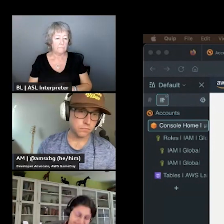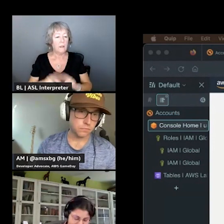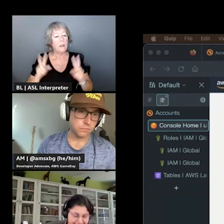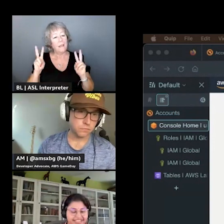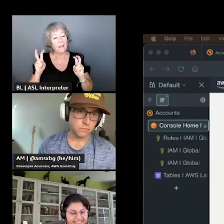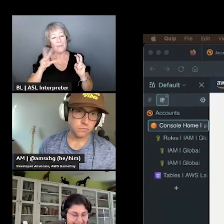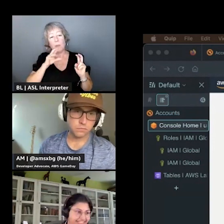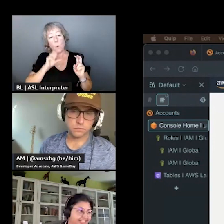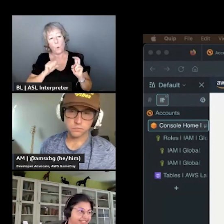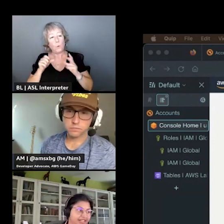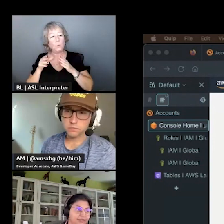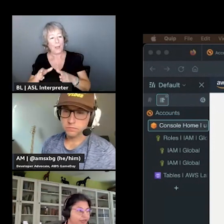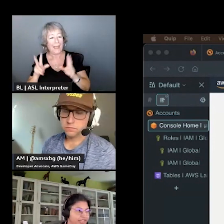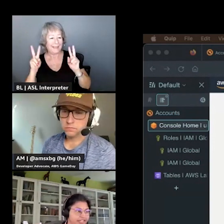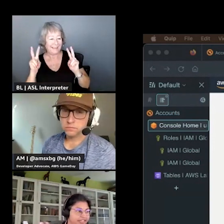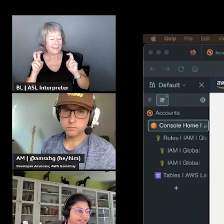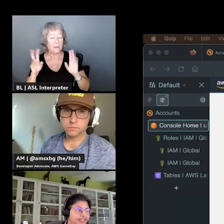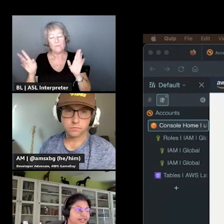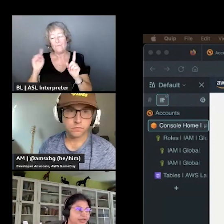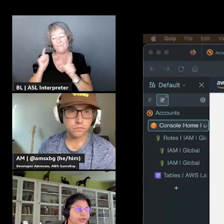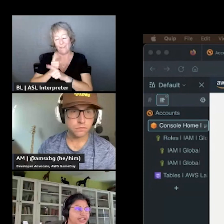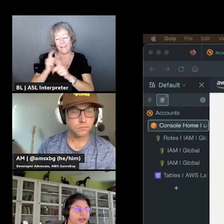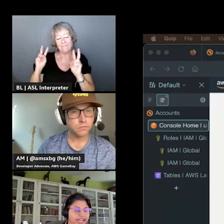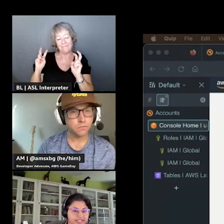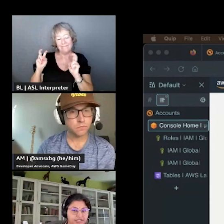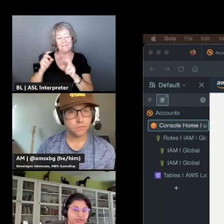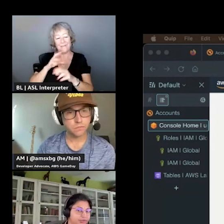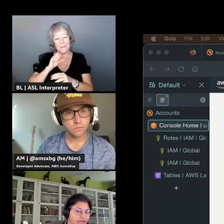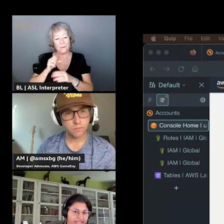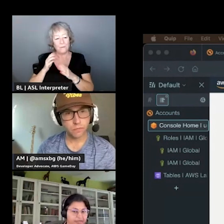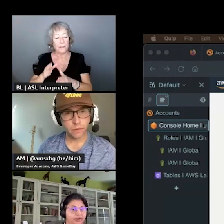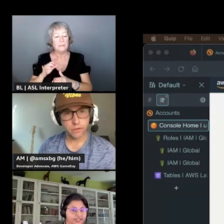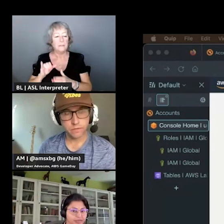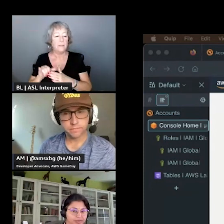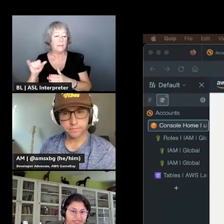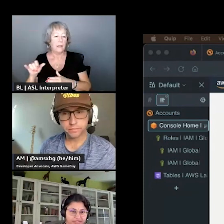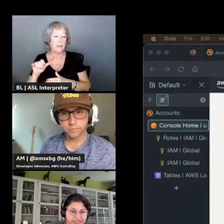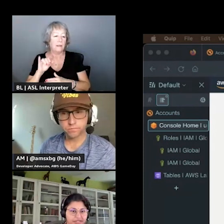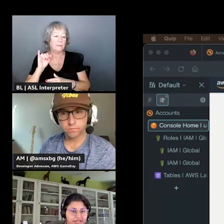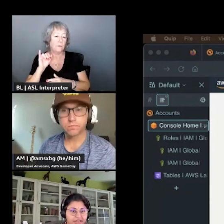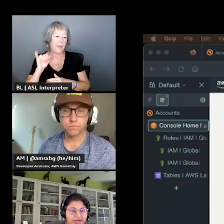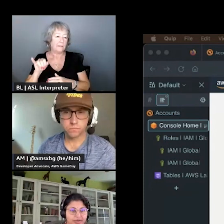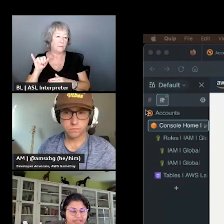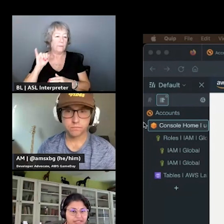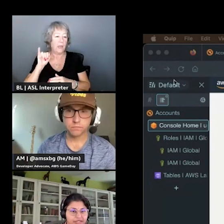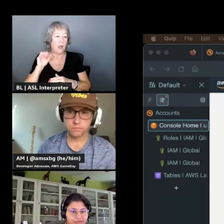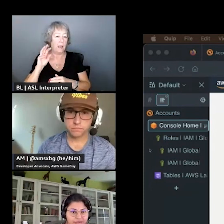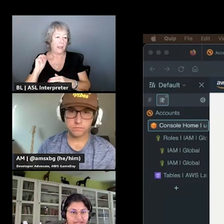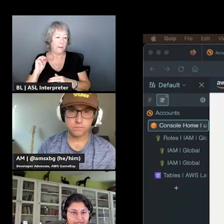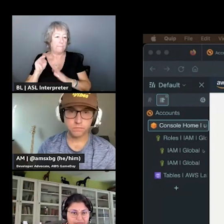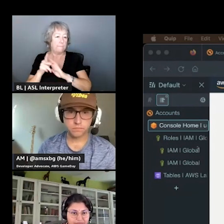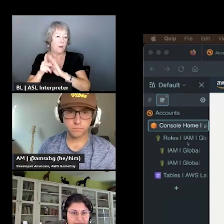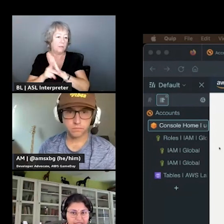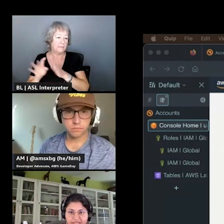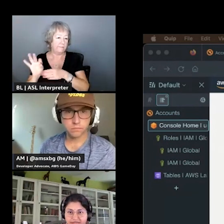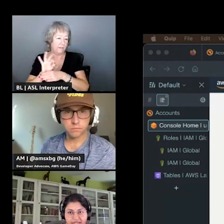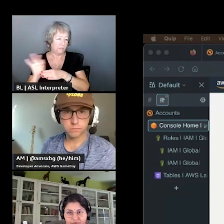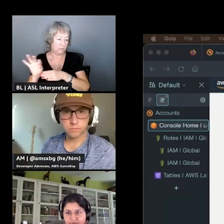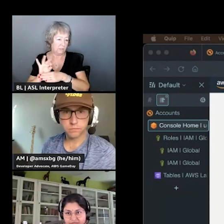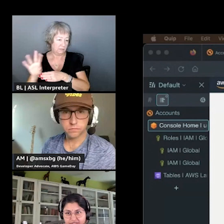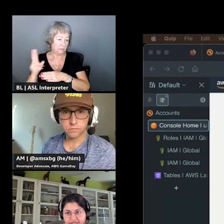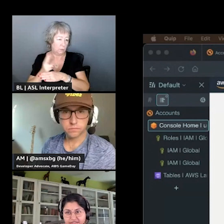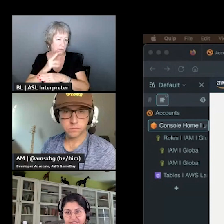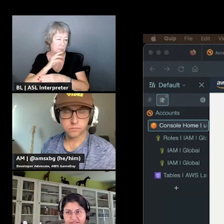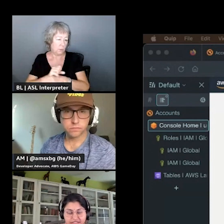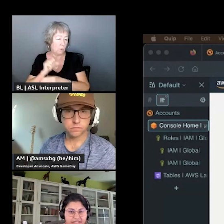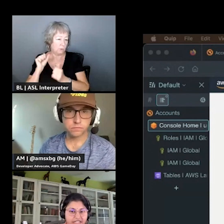IAM role. Yeah. Yes. Okay, perfect. Yeah. So purely it is Glue catalog access through IAM policy permissions. Perfect. Okay. So I am.